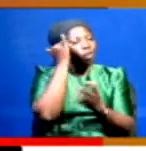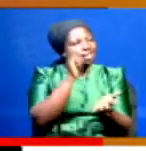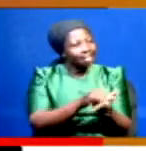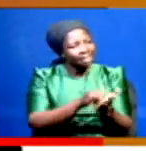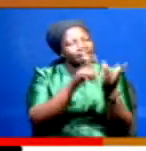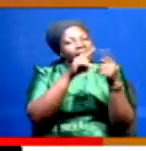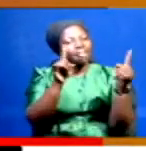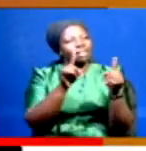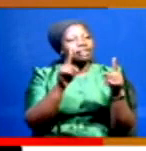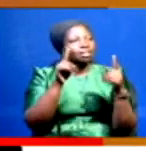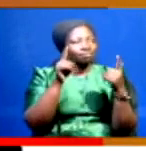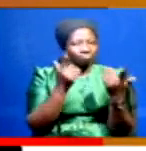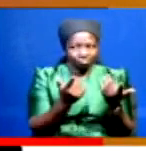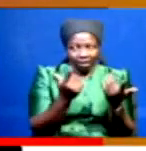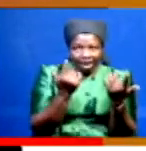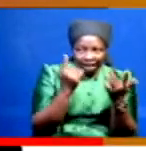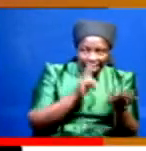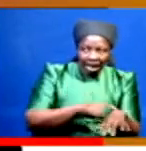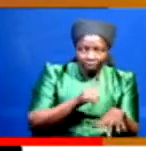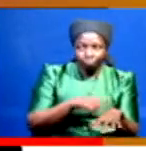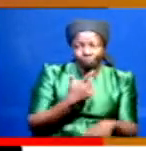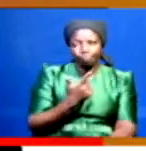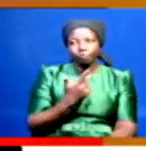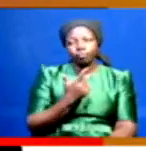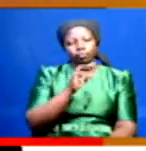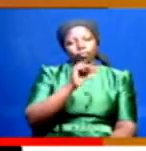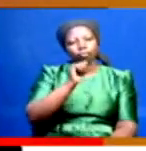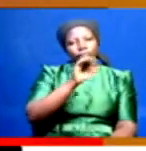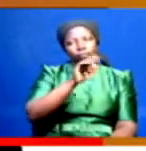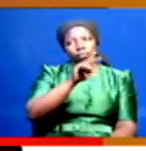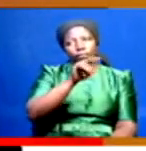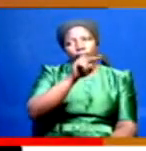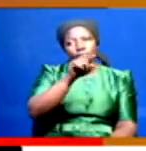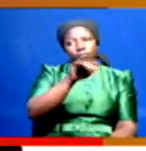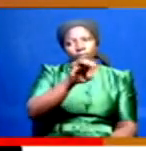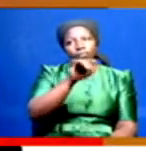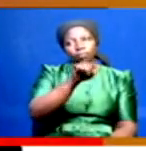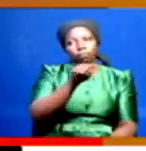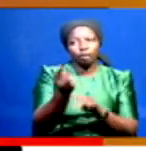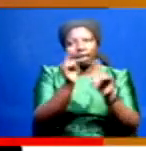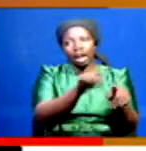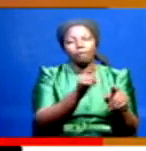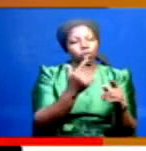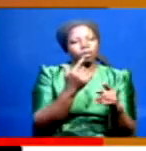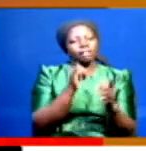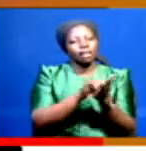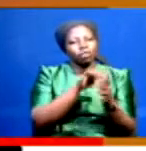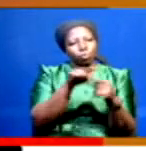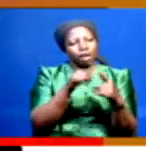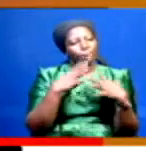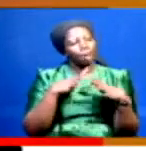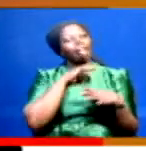now the country now is shouting on top of the roof. We know that there are some sects in the country that are not